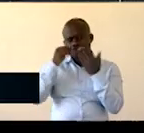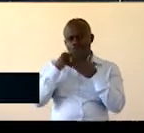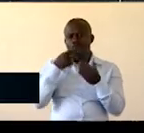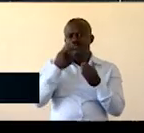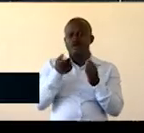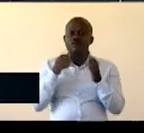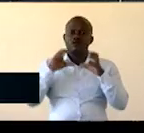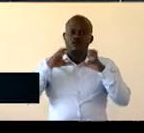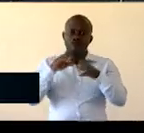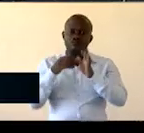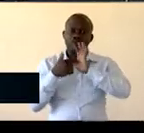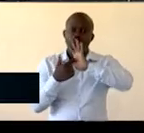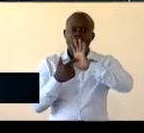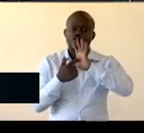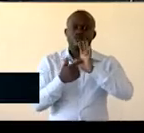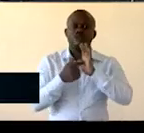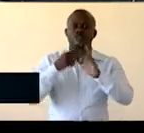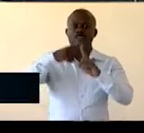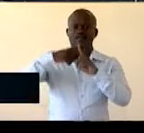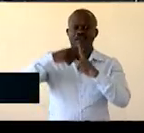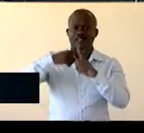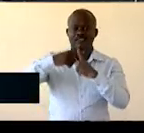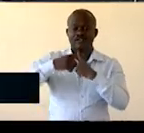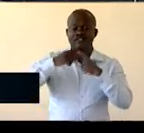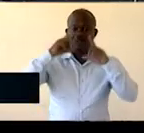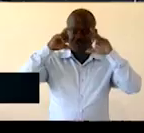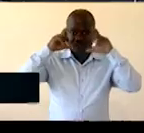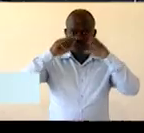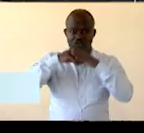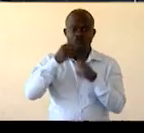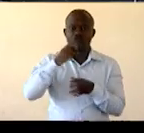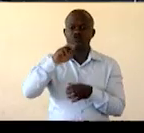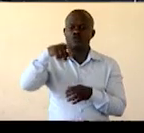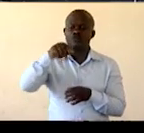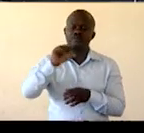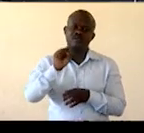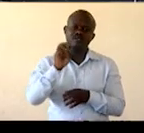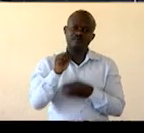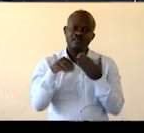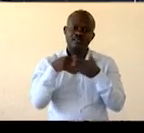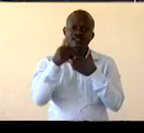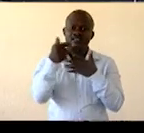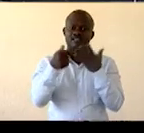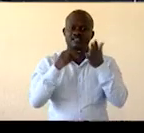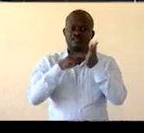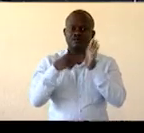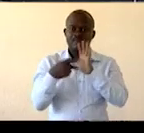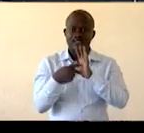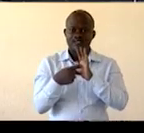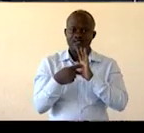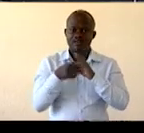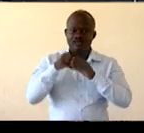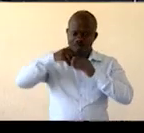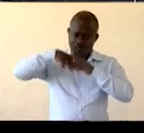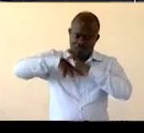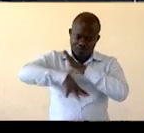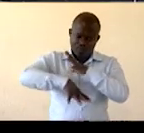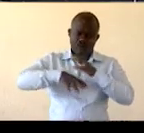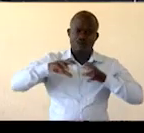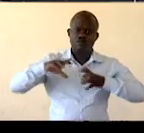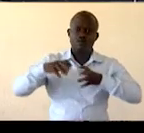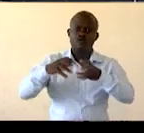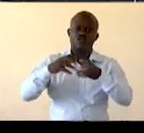roots show negative phototropism. That means roots move